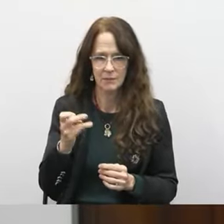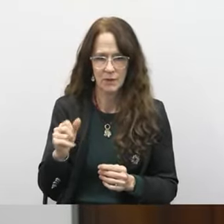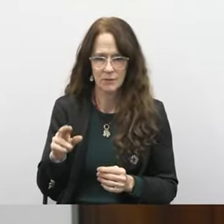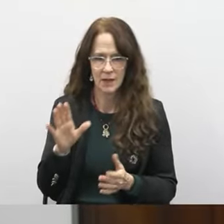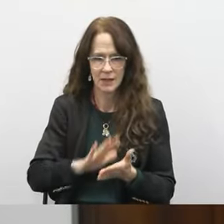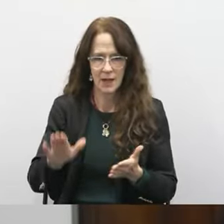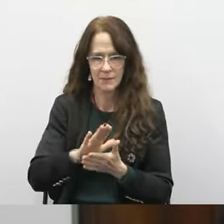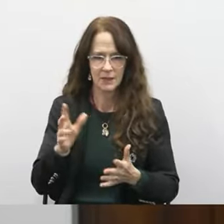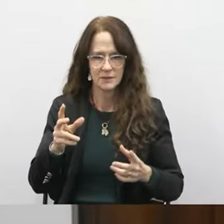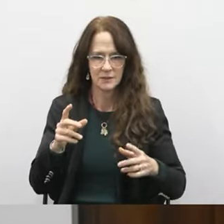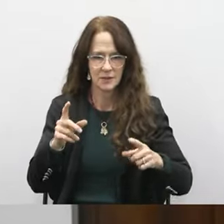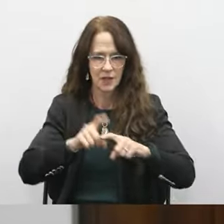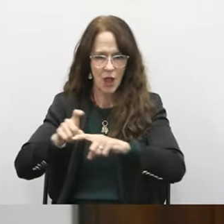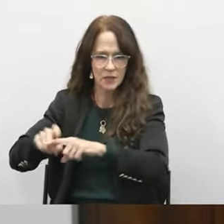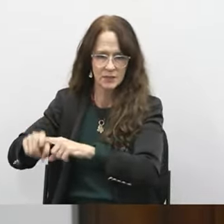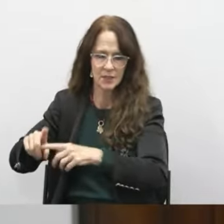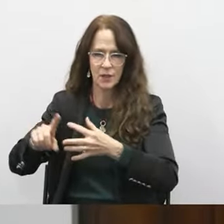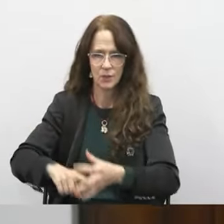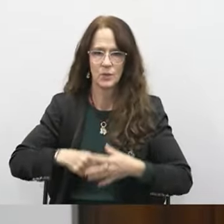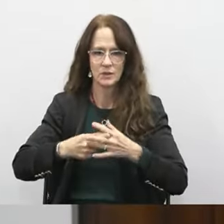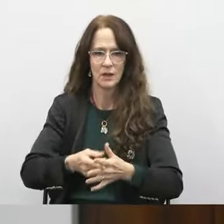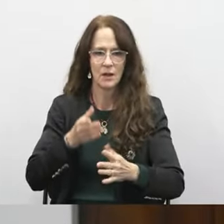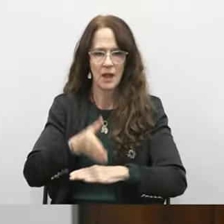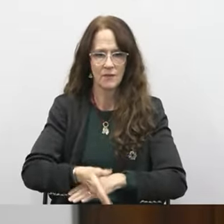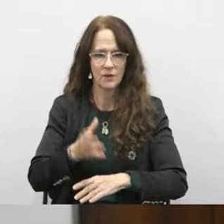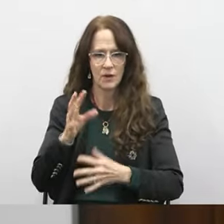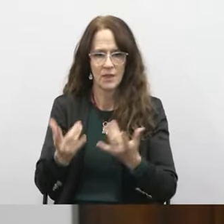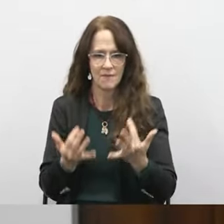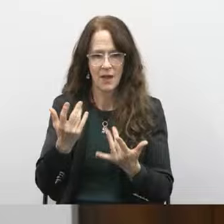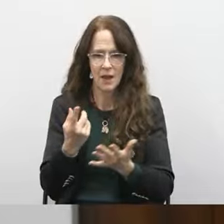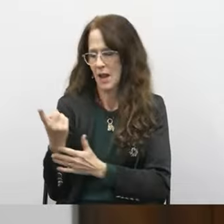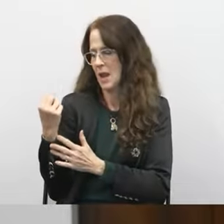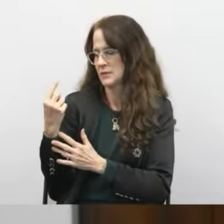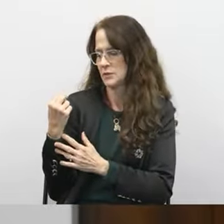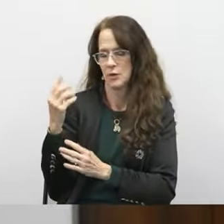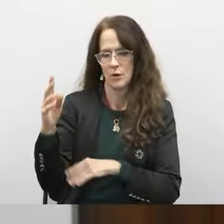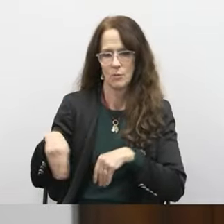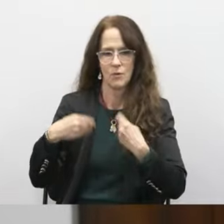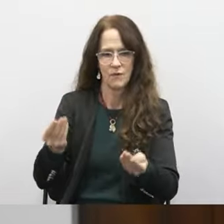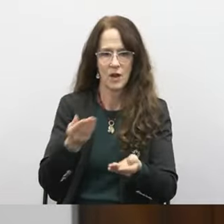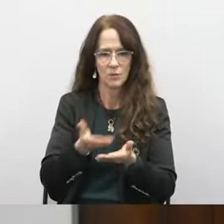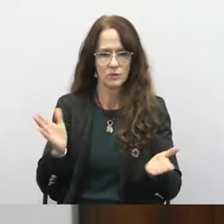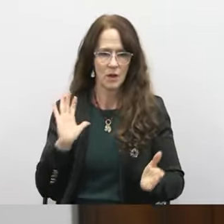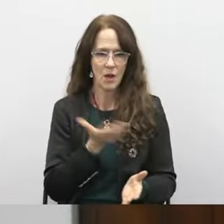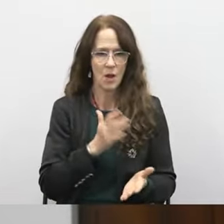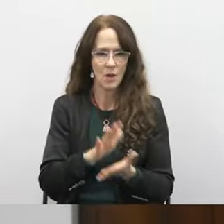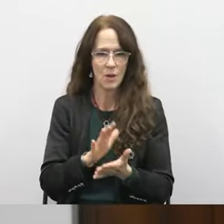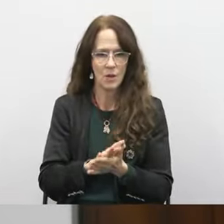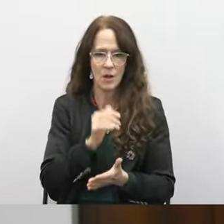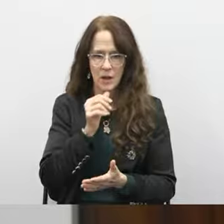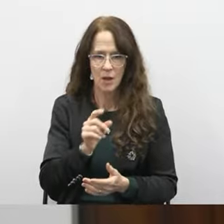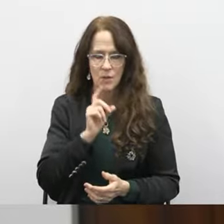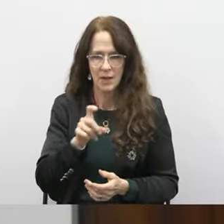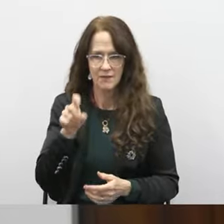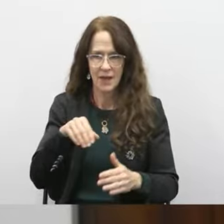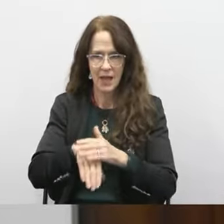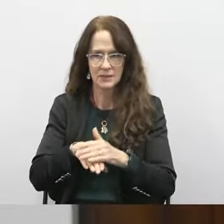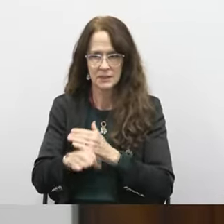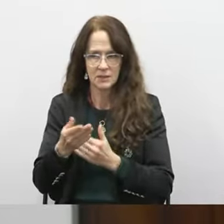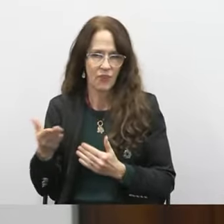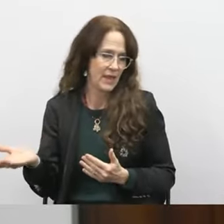closet. That was something we started after the fires last year to provide resources to students on our campus who don't necessarily have access to some